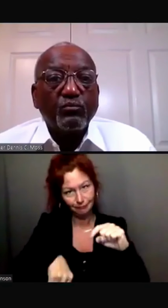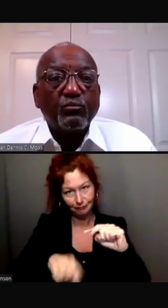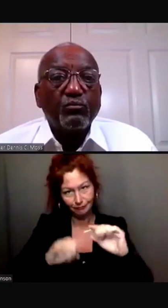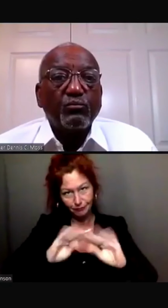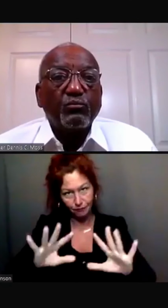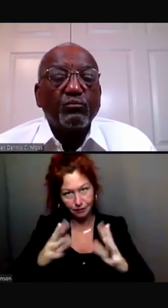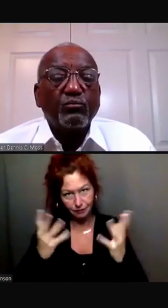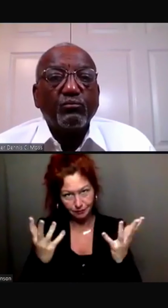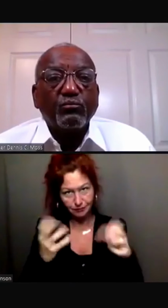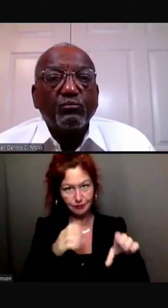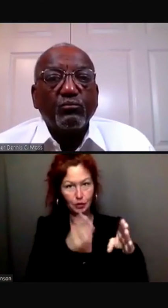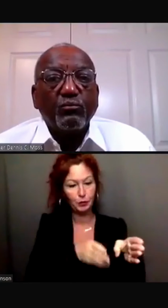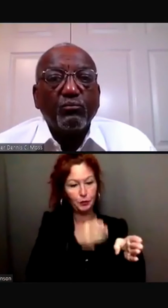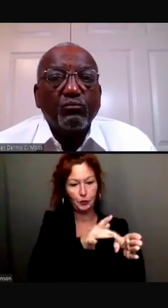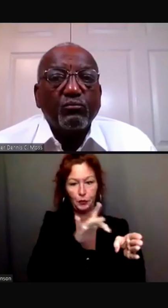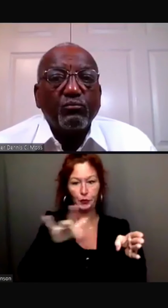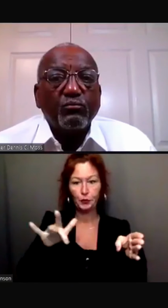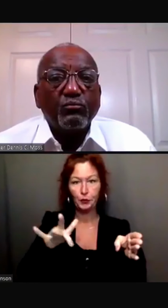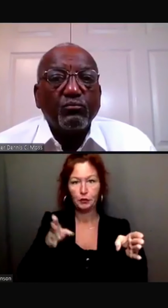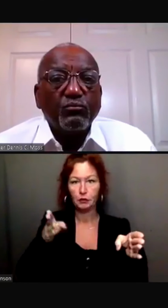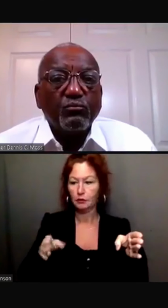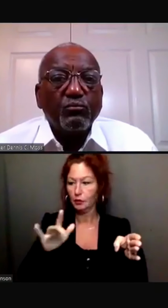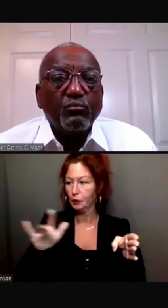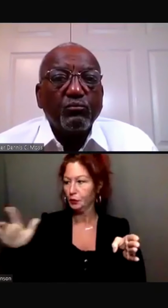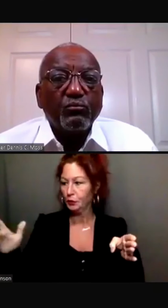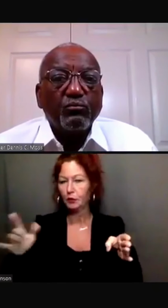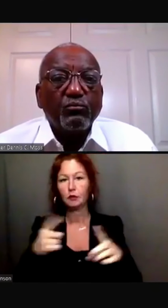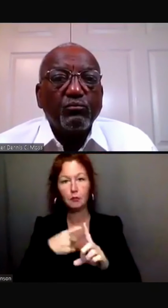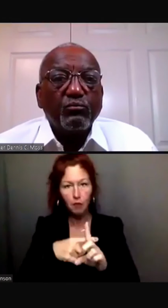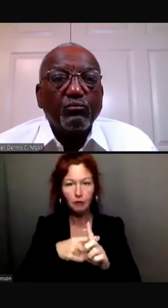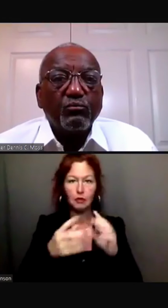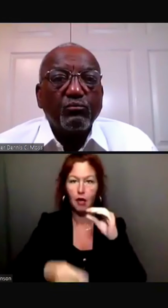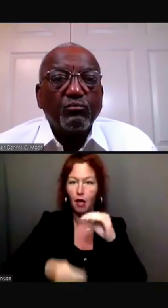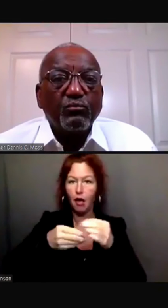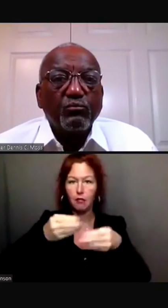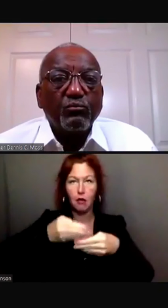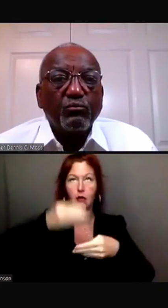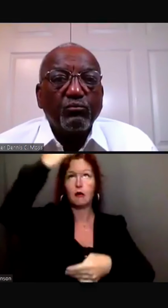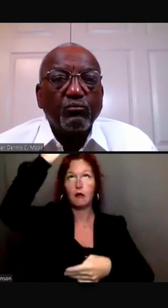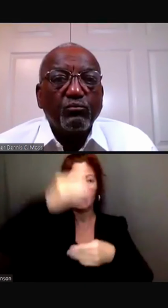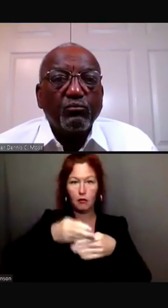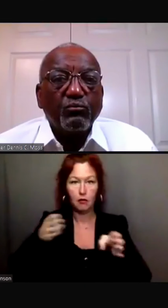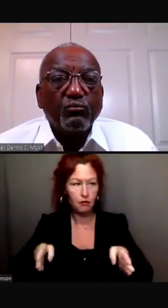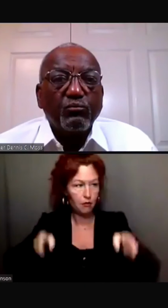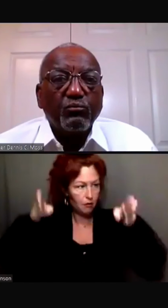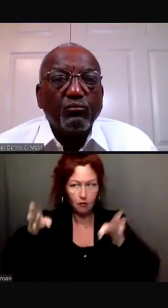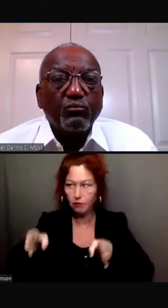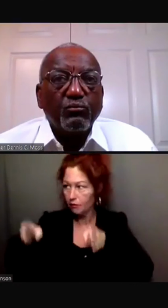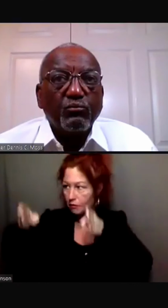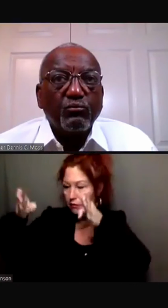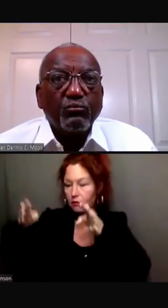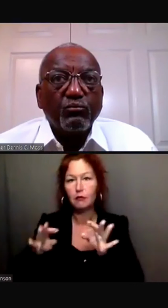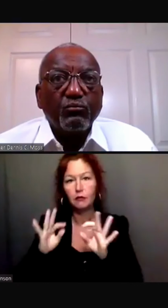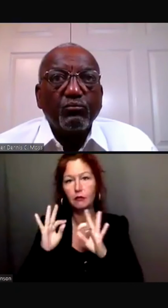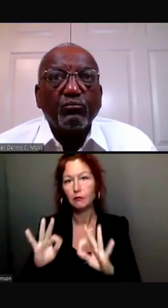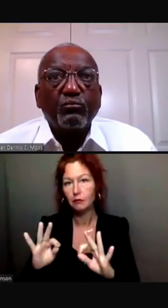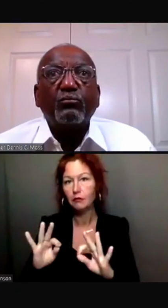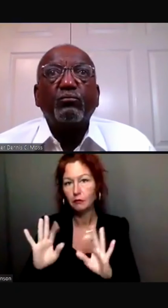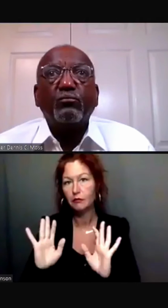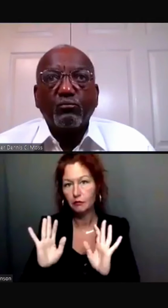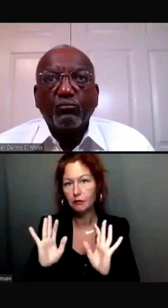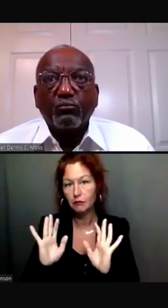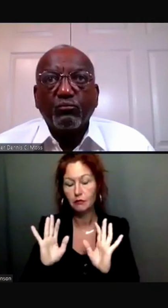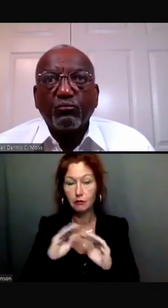have people here working at their stations, they have dividers to try to to limit the infection.